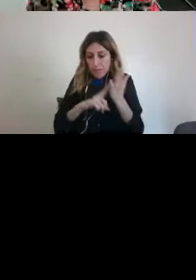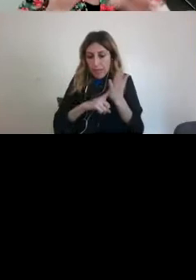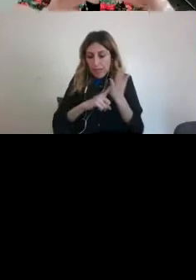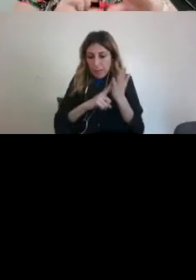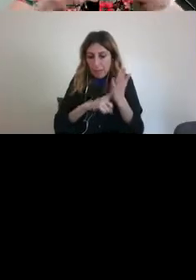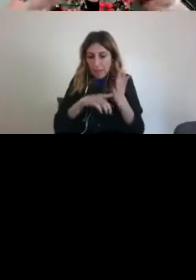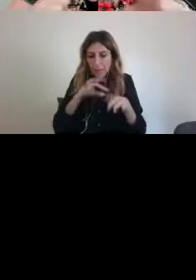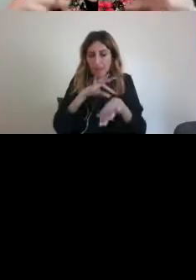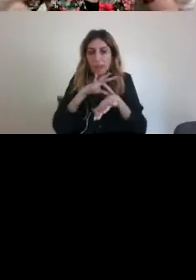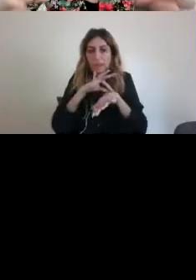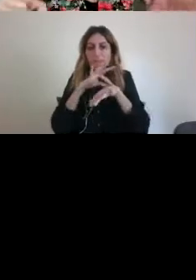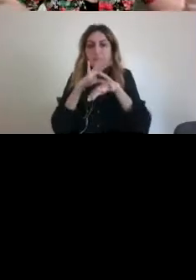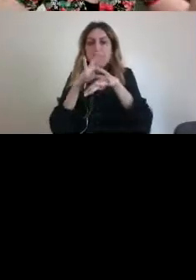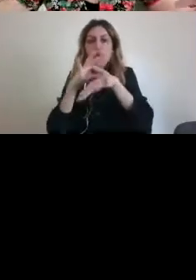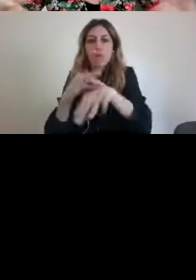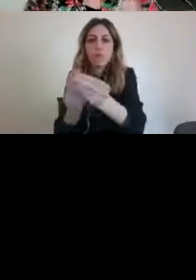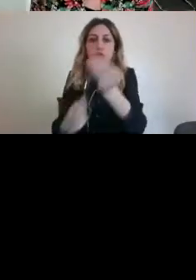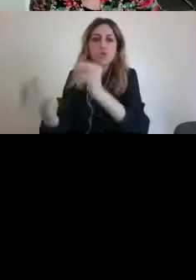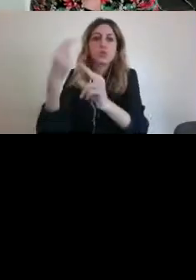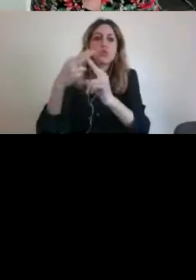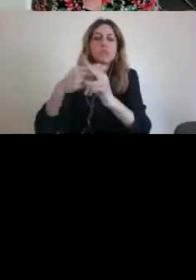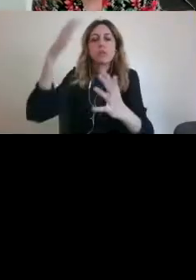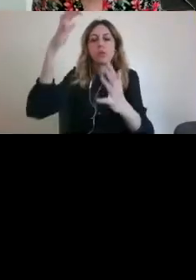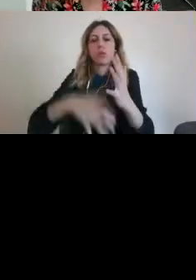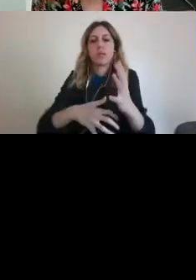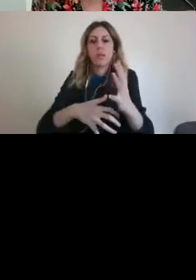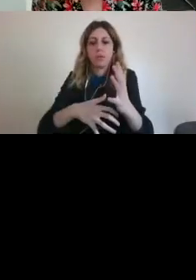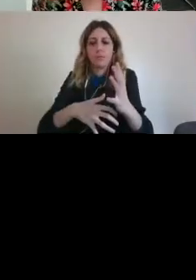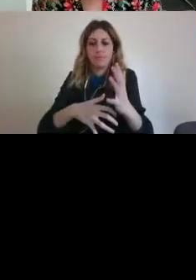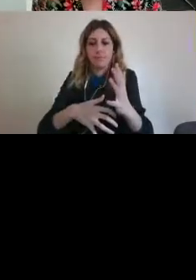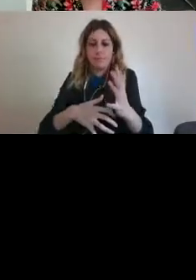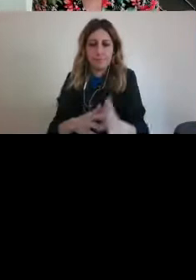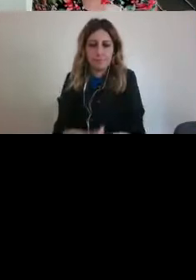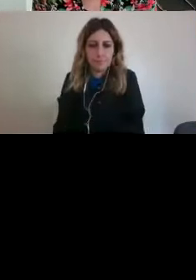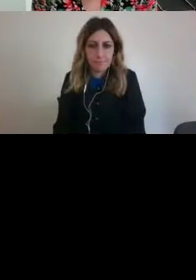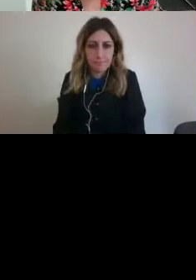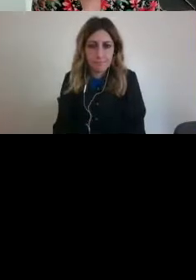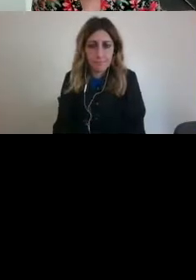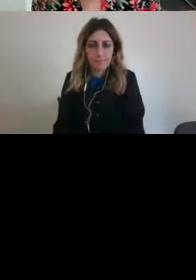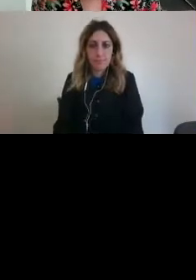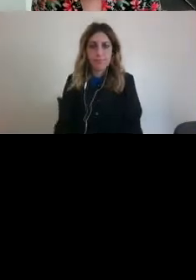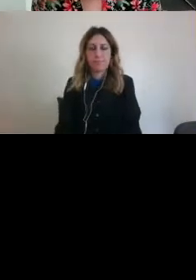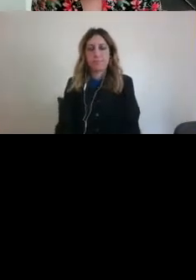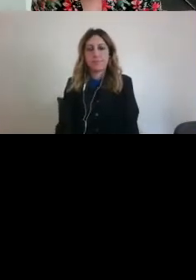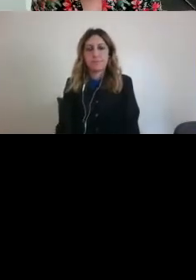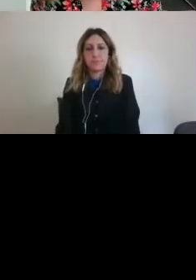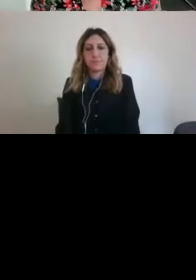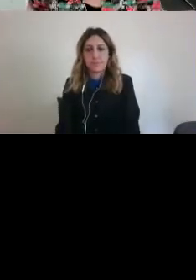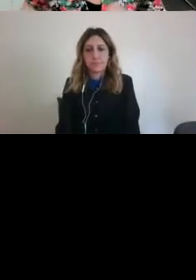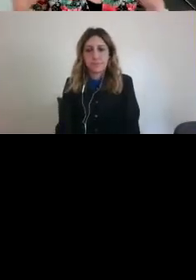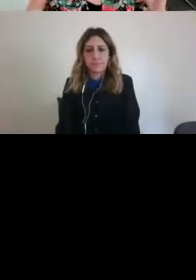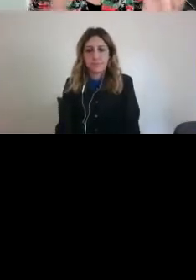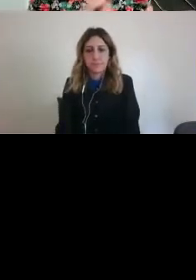search engines. So all of the long tail articles will help you to rank your most important competitive one.